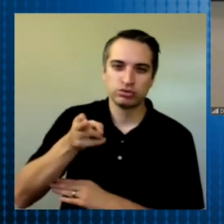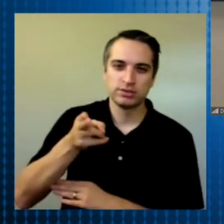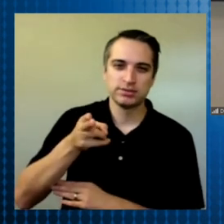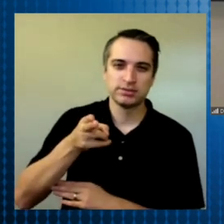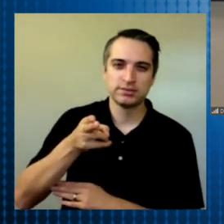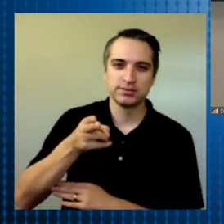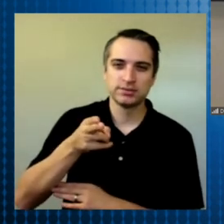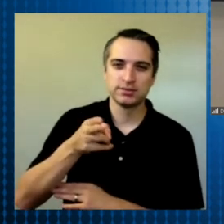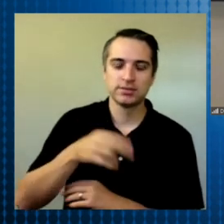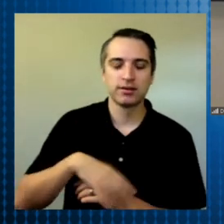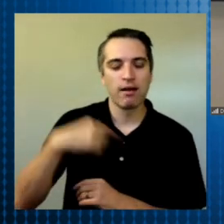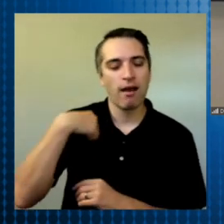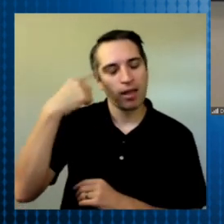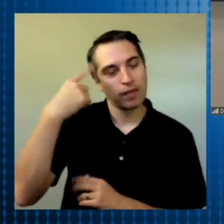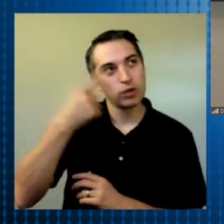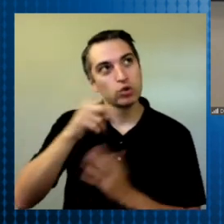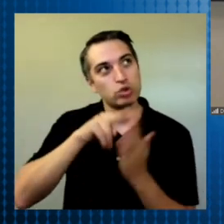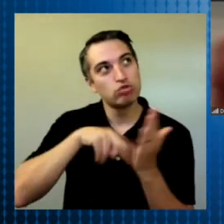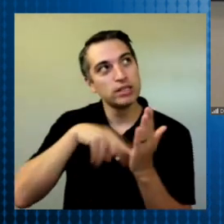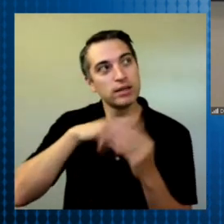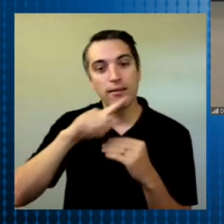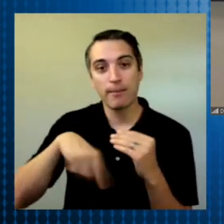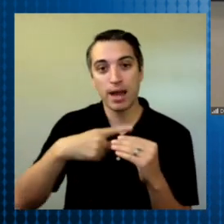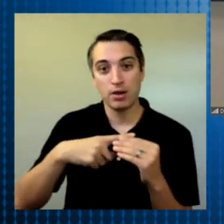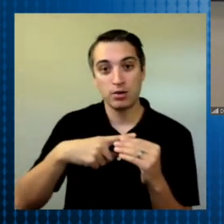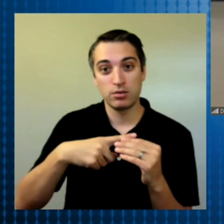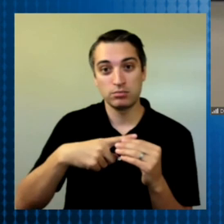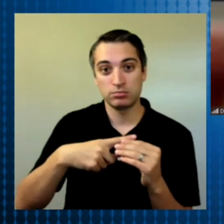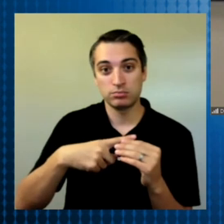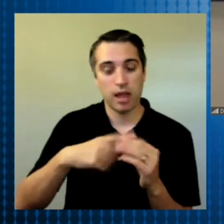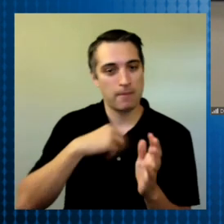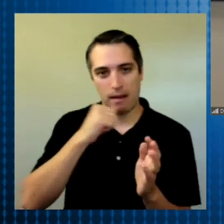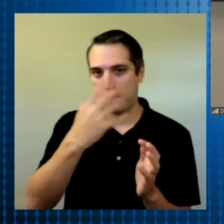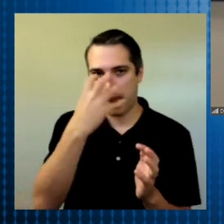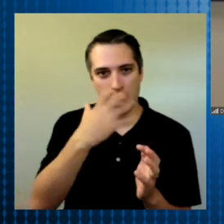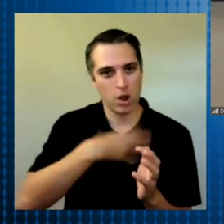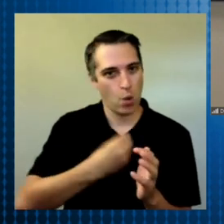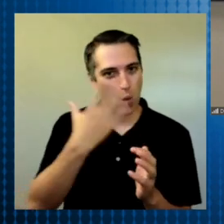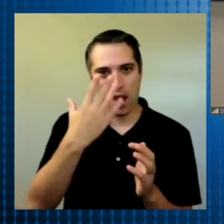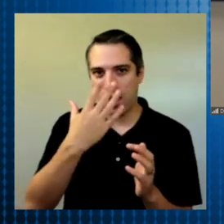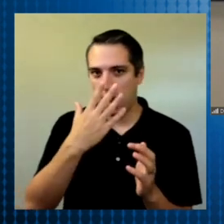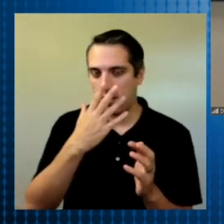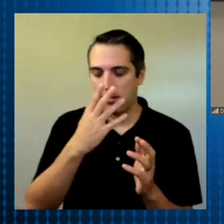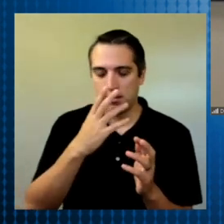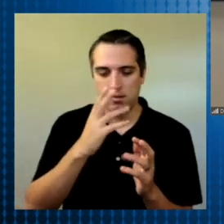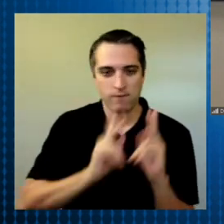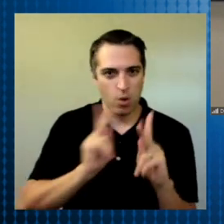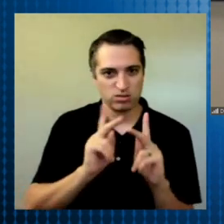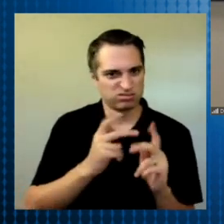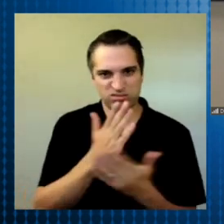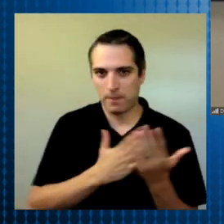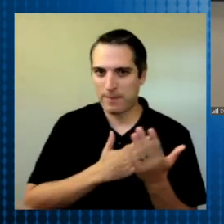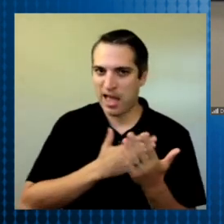I think when you read about, and I ain't mad at white folks, some of my best friends are white people, but when I read